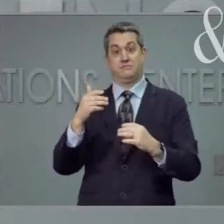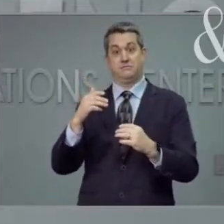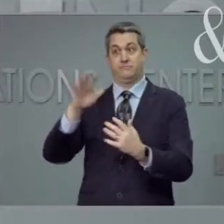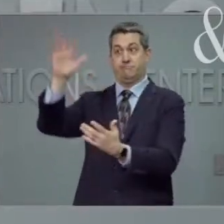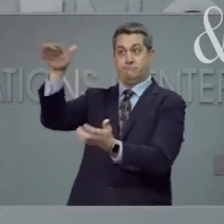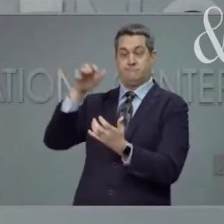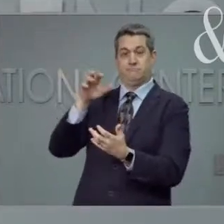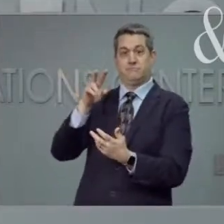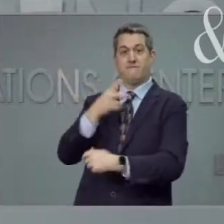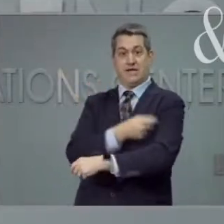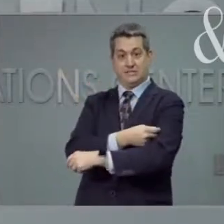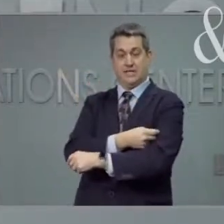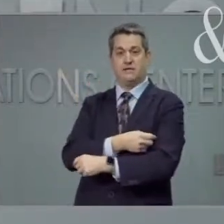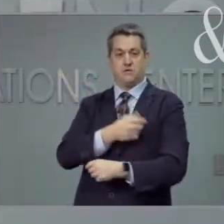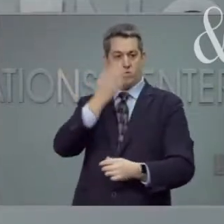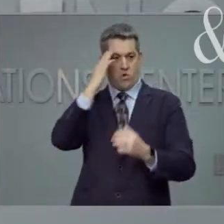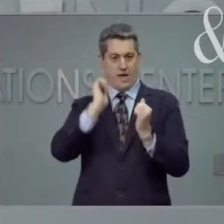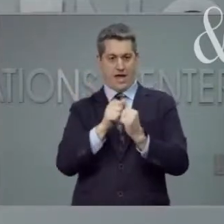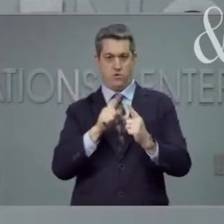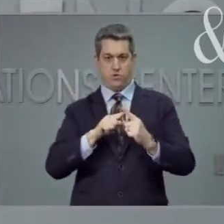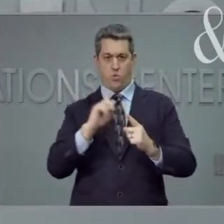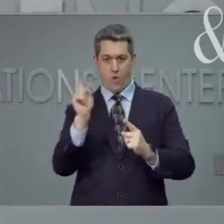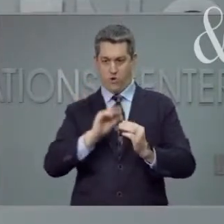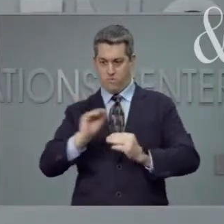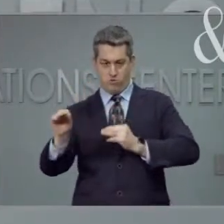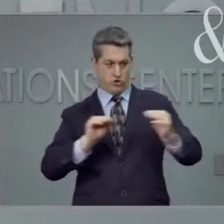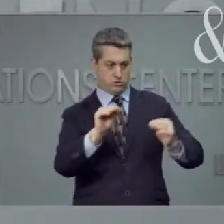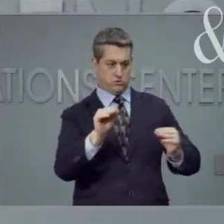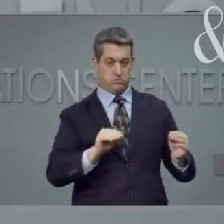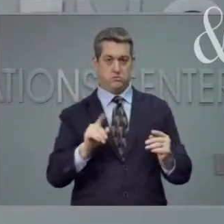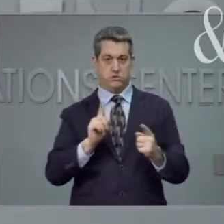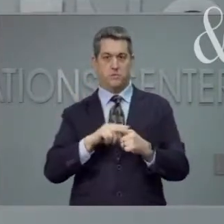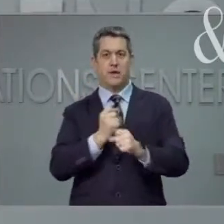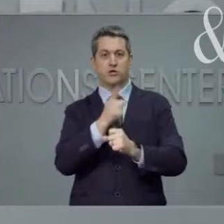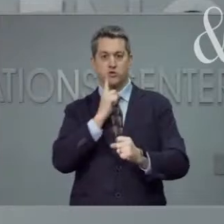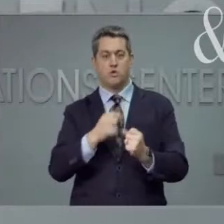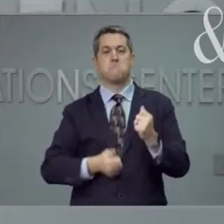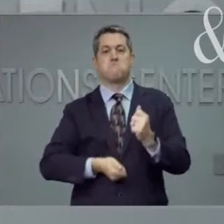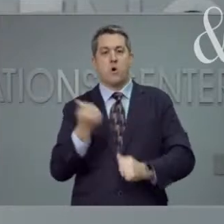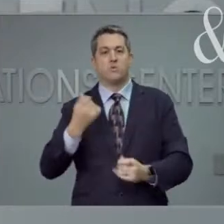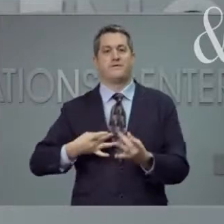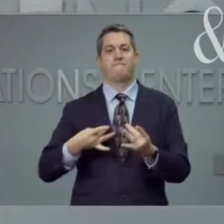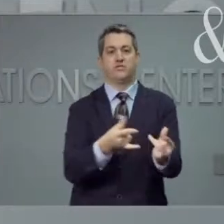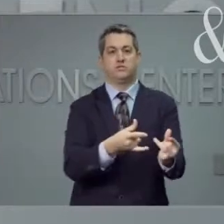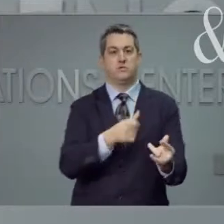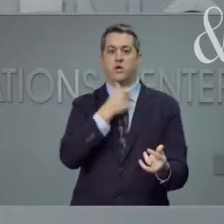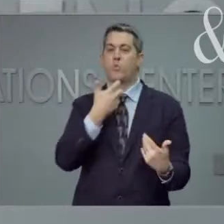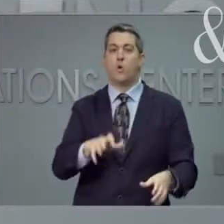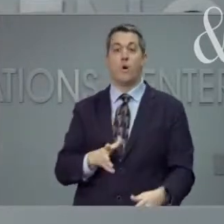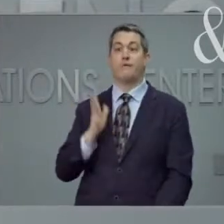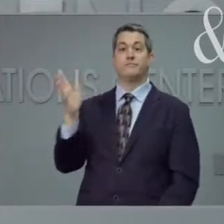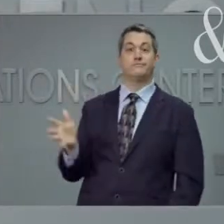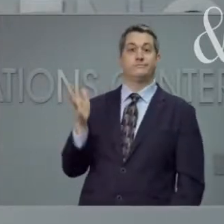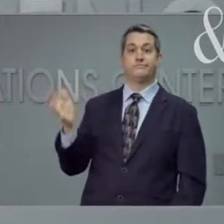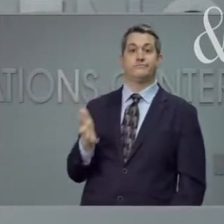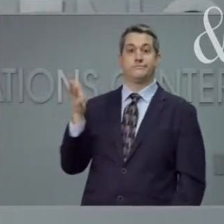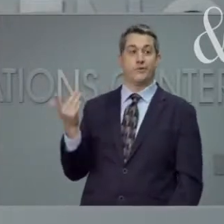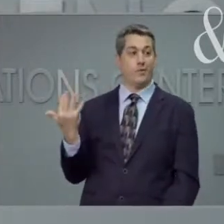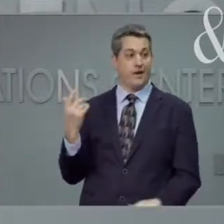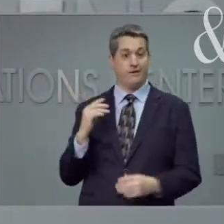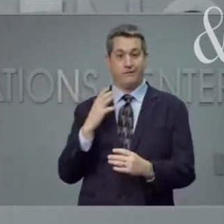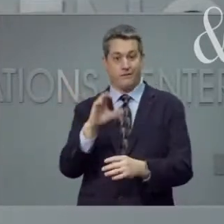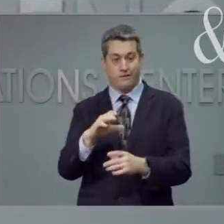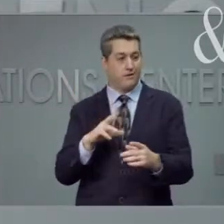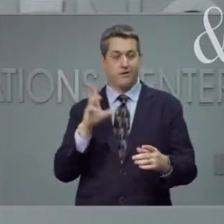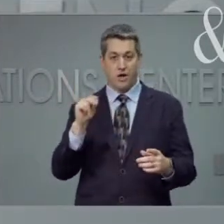access points across our state, but we certainly want to be not having any vaccine built up on the shelf. So if folks aren't able to get out vaccine fast